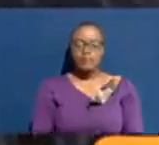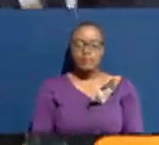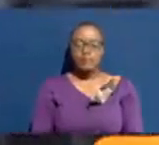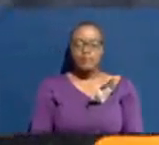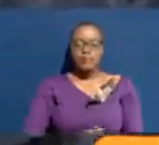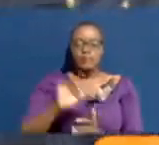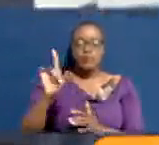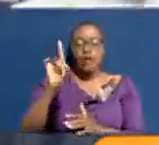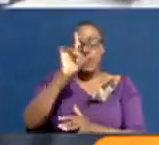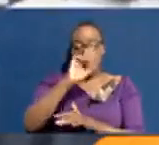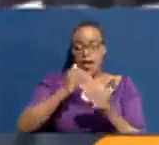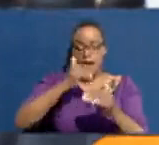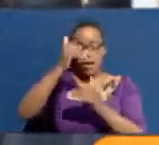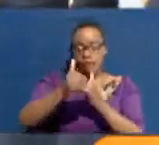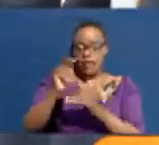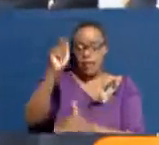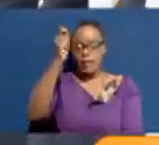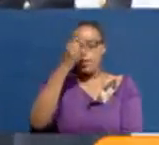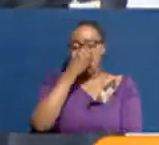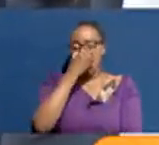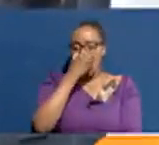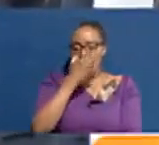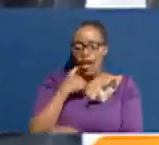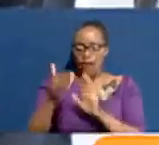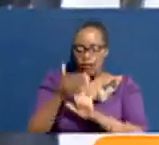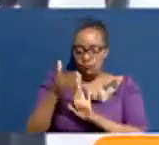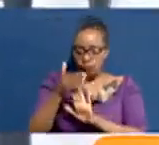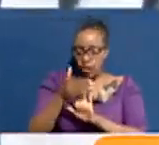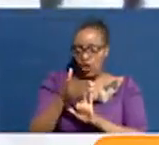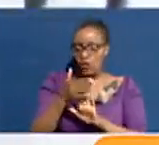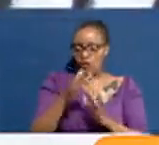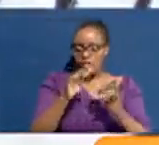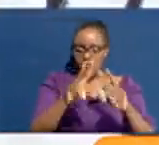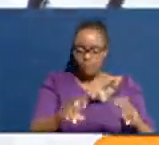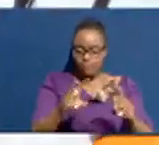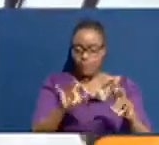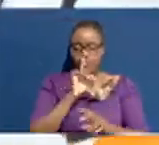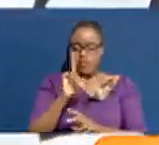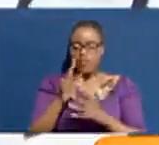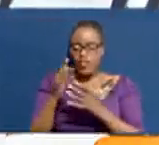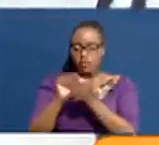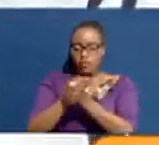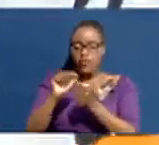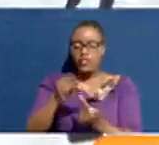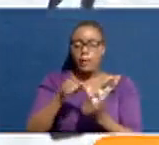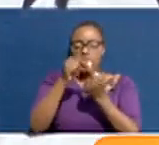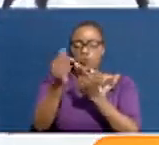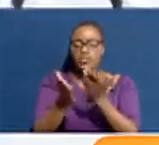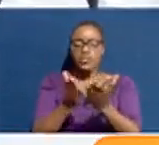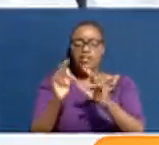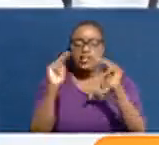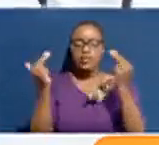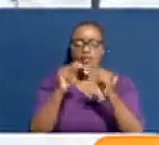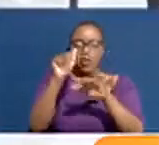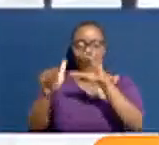Just a day after President William Ruto ordered speedy investigations into the conduct of the disbanded Special Services Unit of the